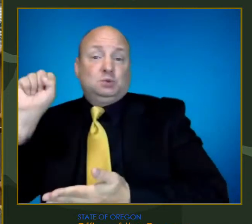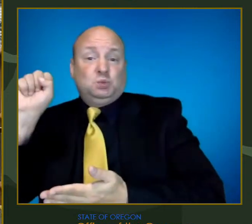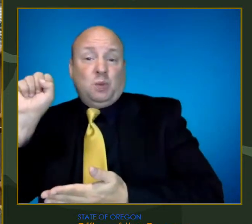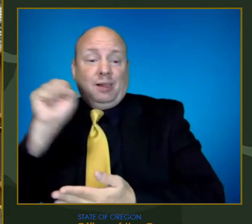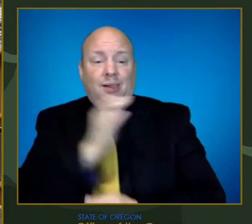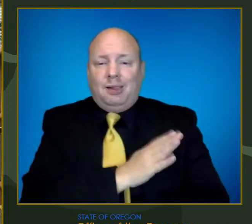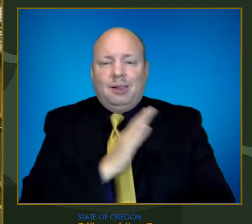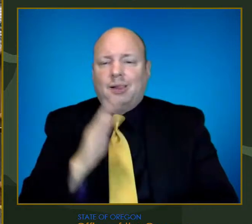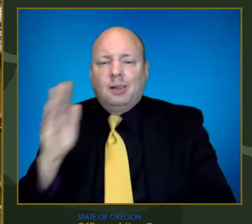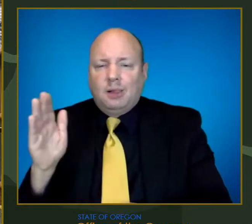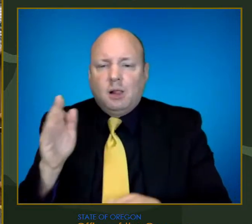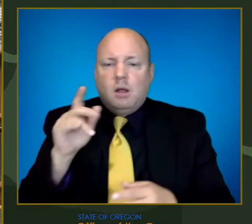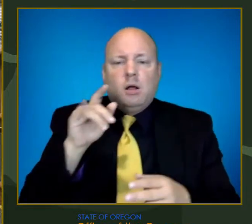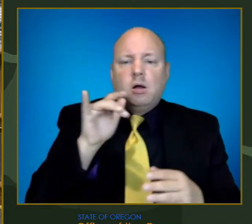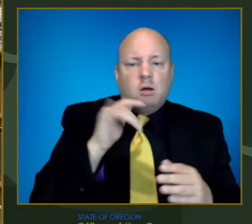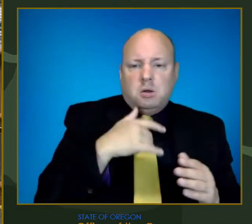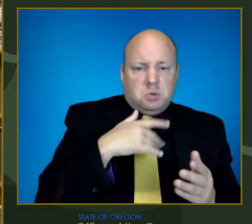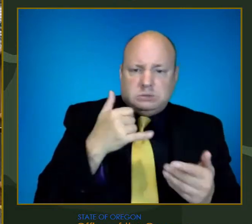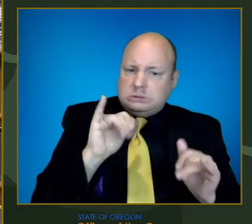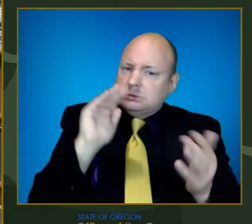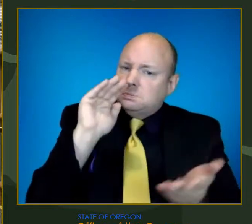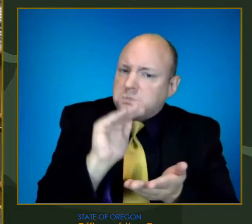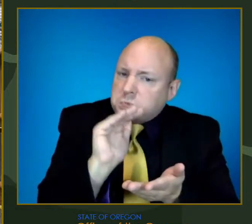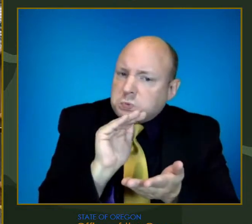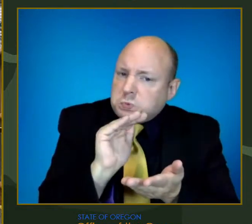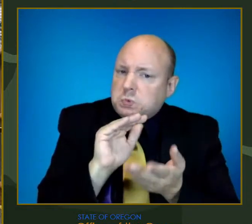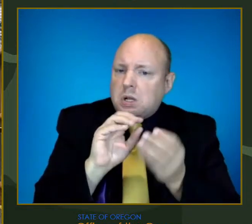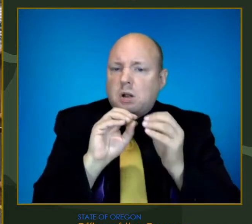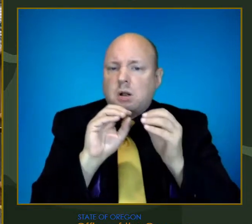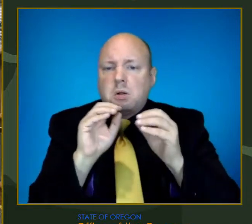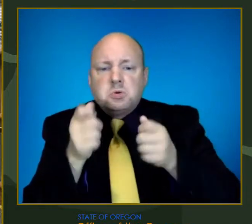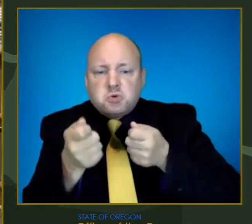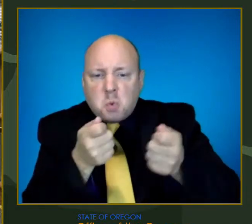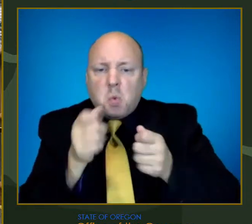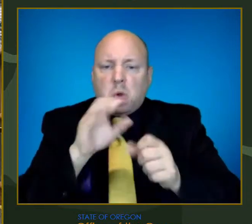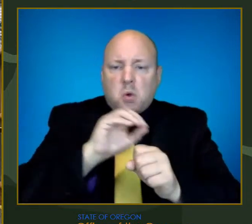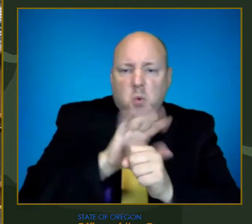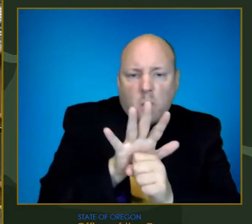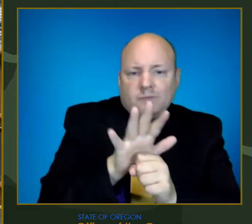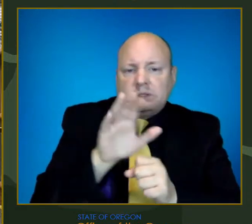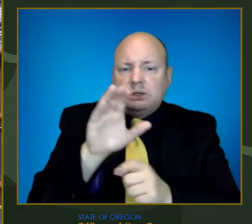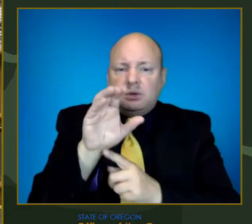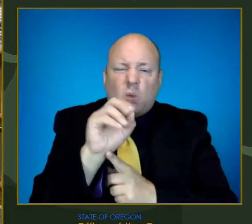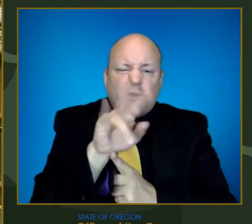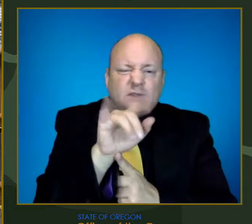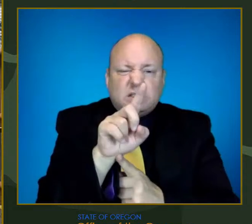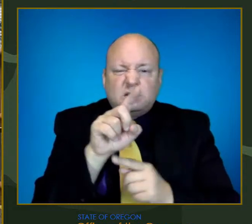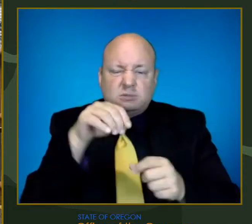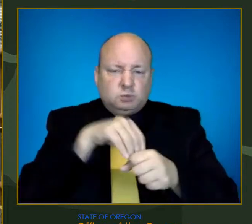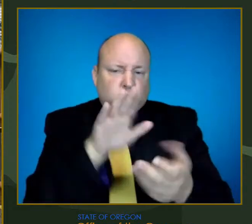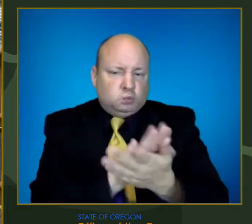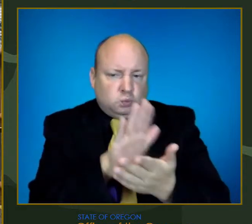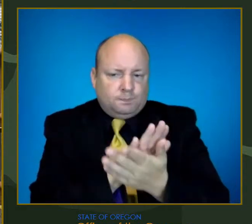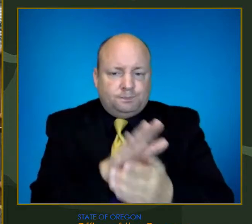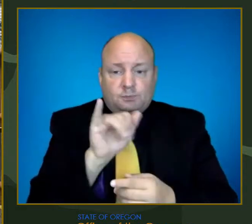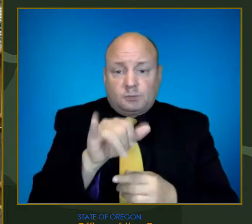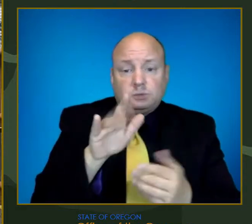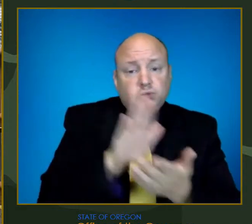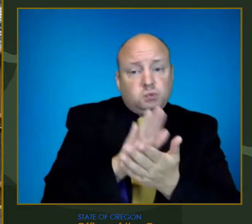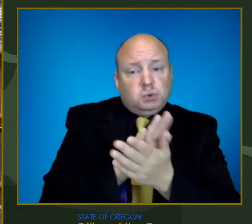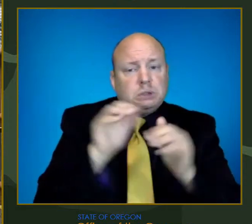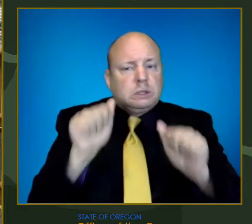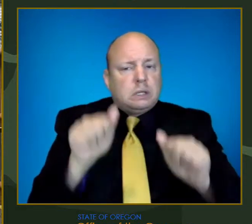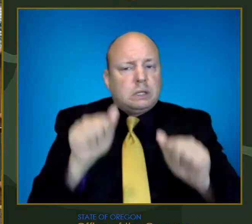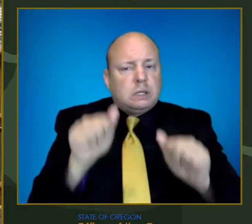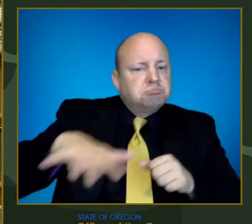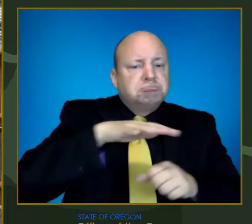the transmission of COVID-19 on those school campuses. In controlled environments like schools, where folks are used to following